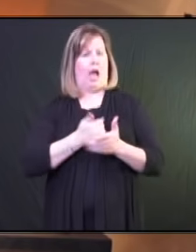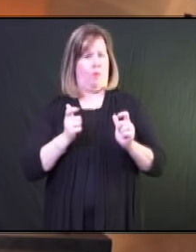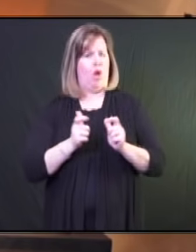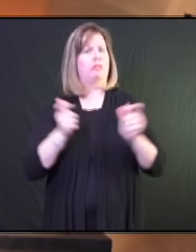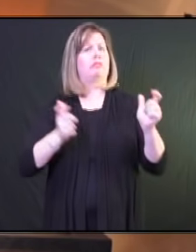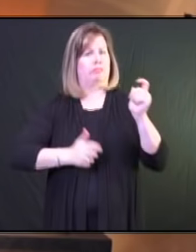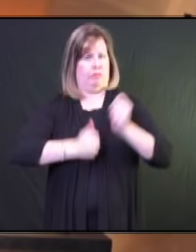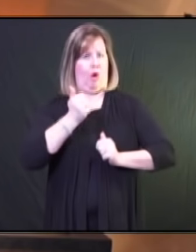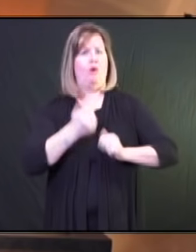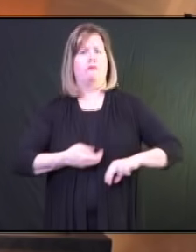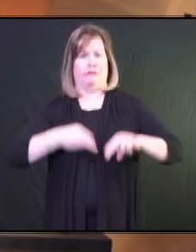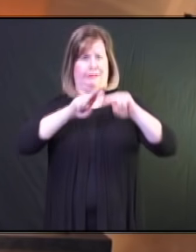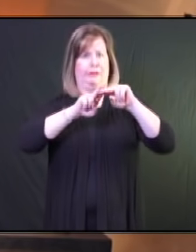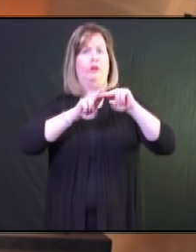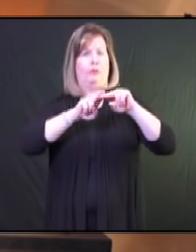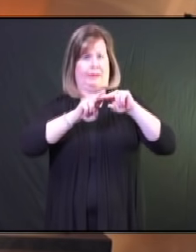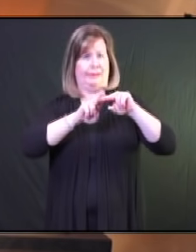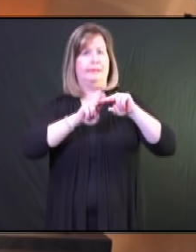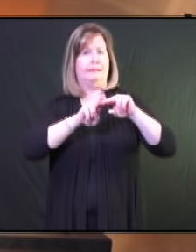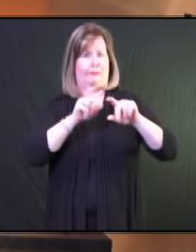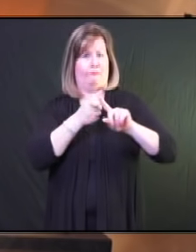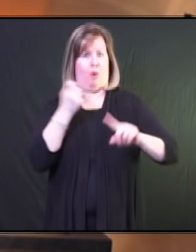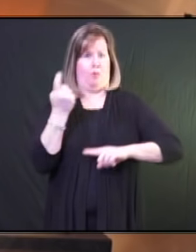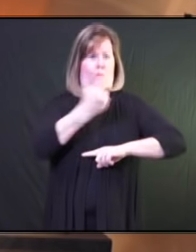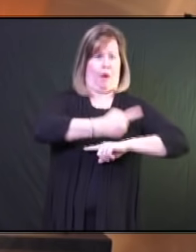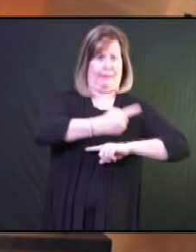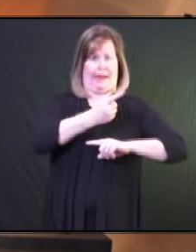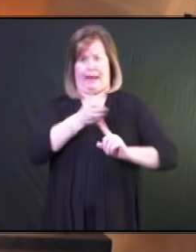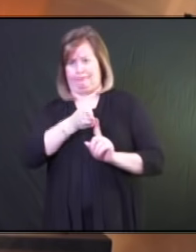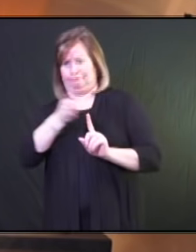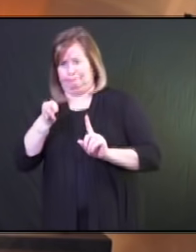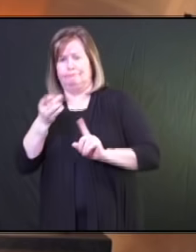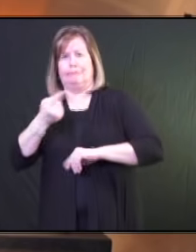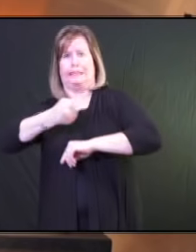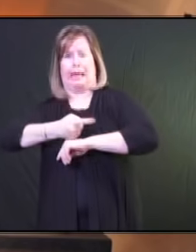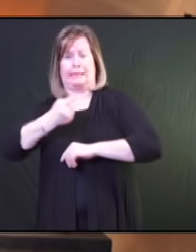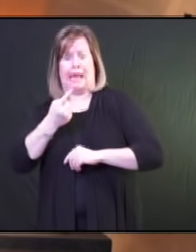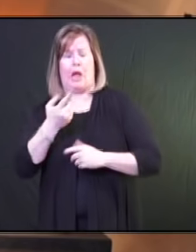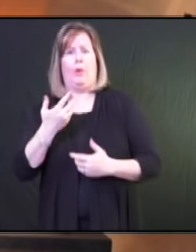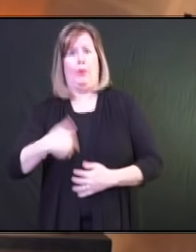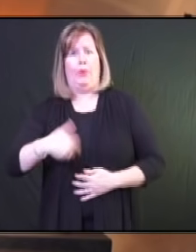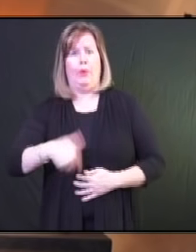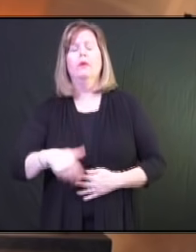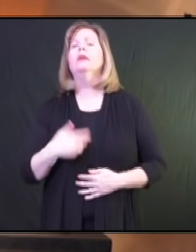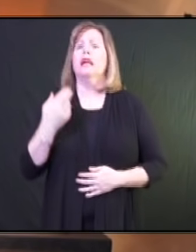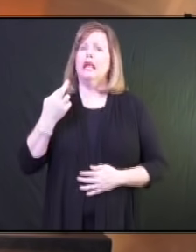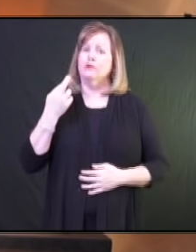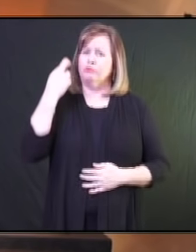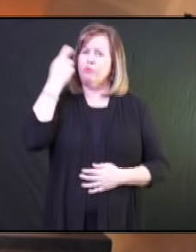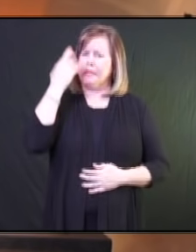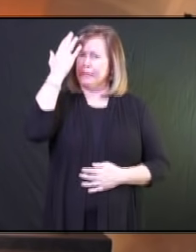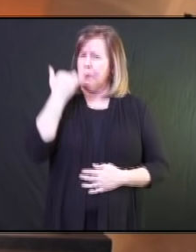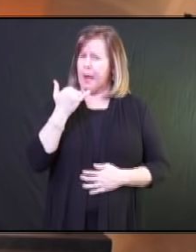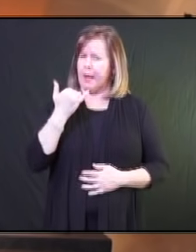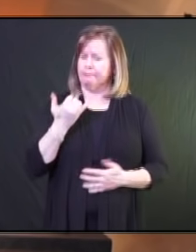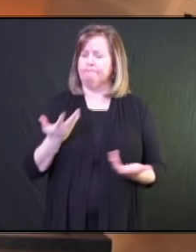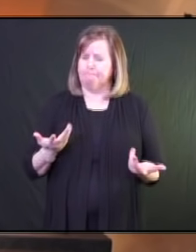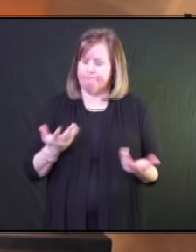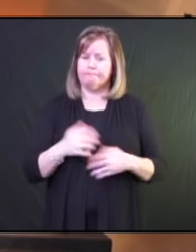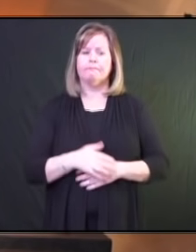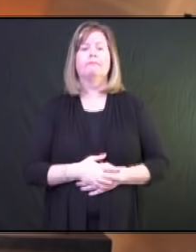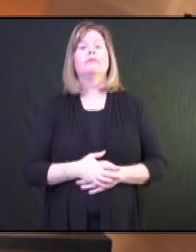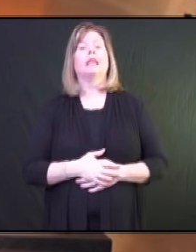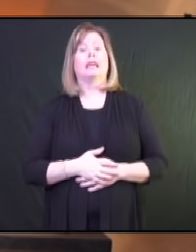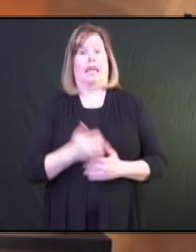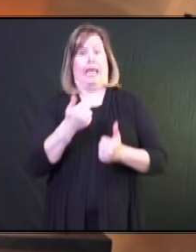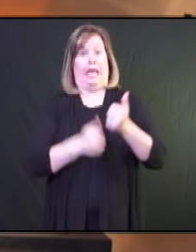increase in diagnosed COVID-19 cases. And I think, once again, there are some important reasons for that. We're seeing, coming out of each